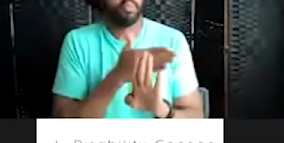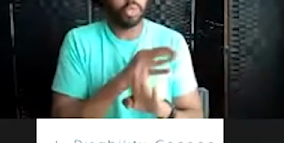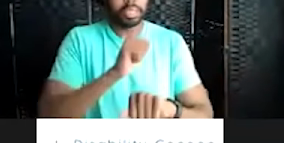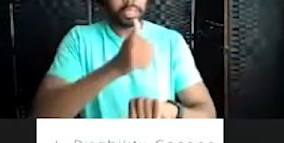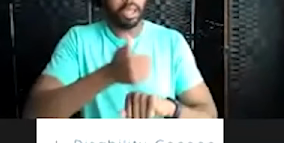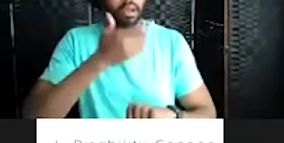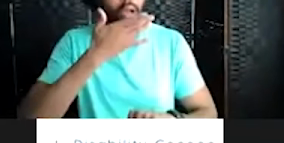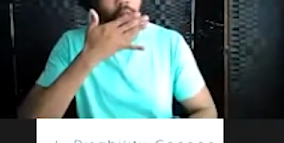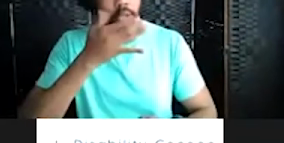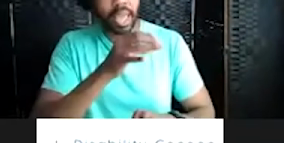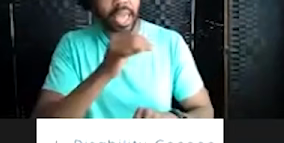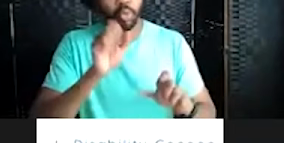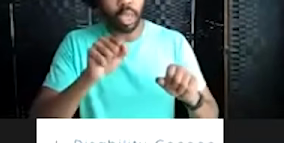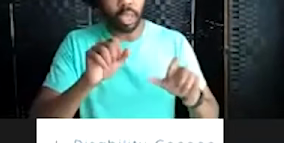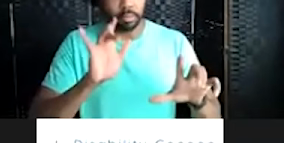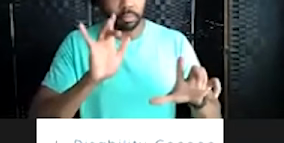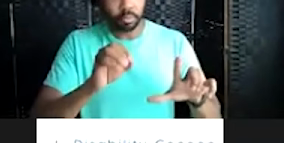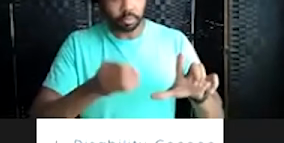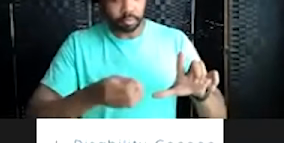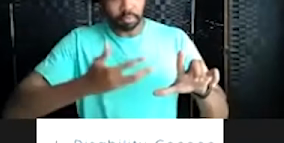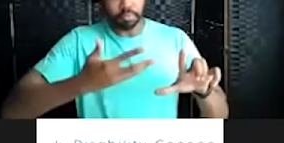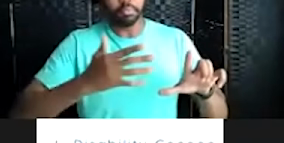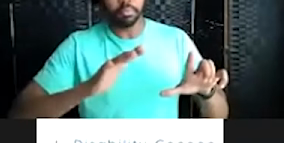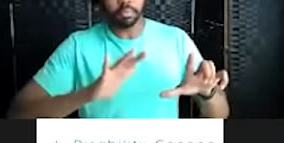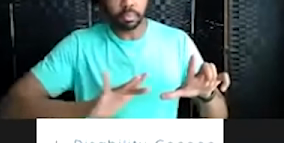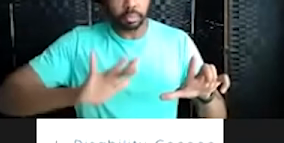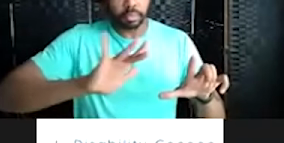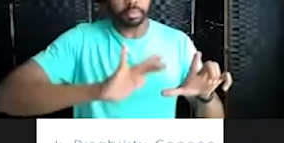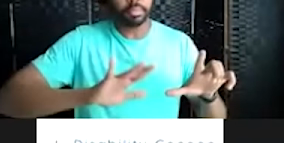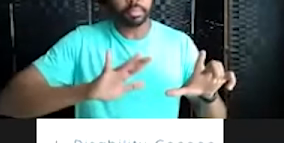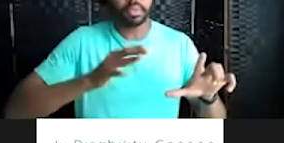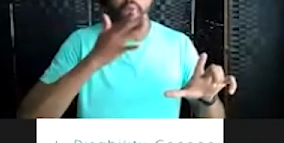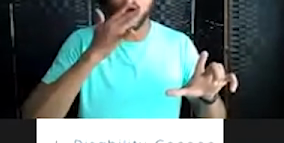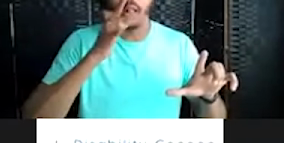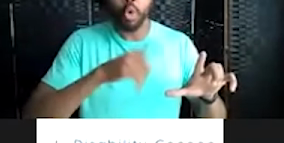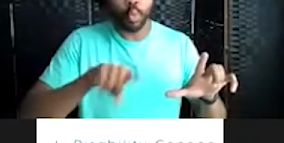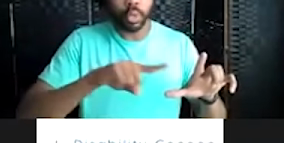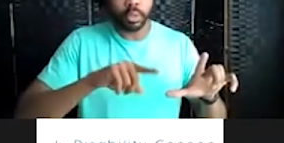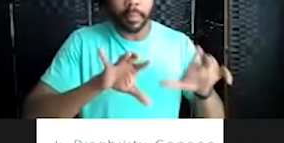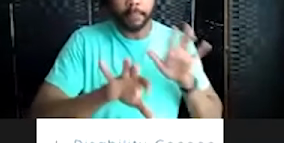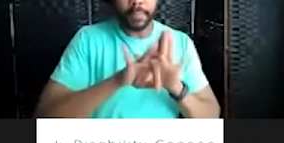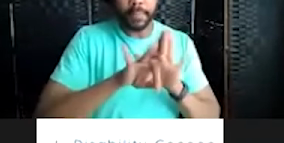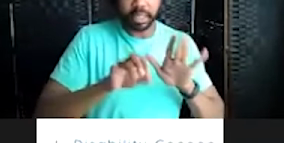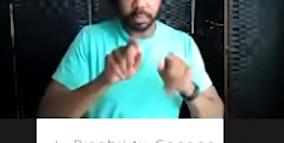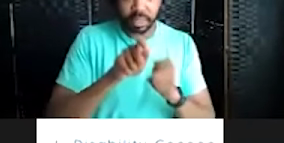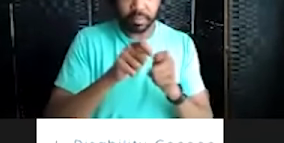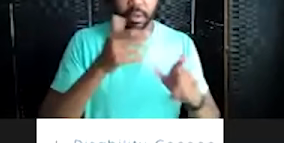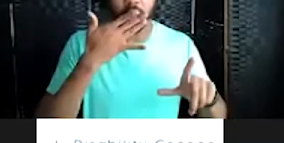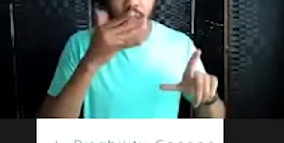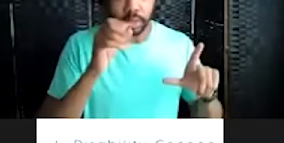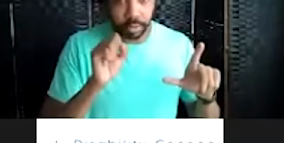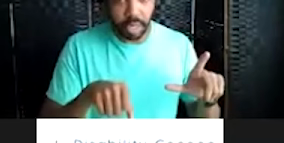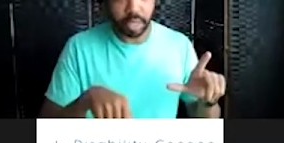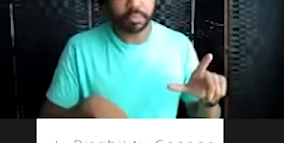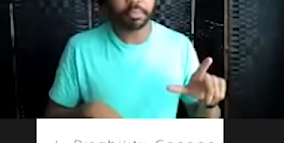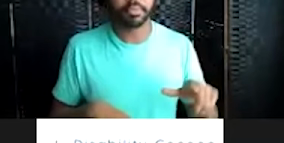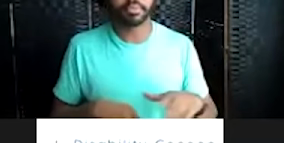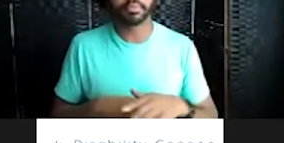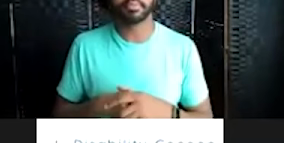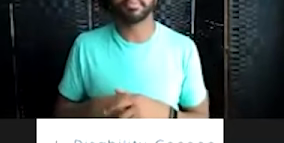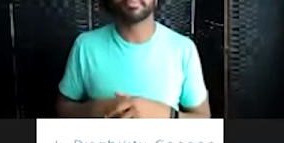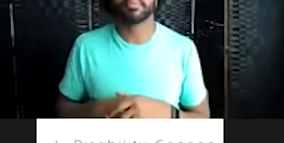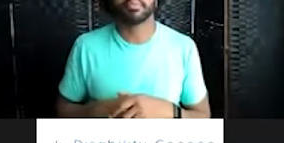move your finger around because it opens up the color wheel. Now you're going to see that there's a few other options at the bottom. I'm going to